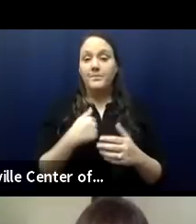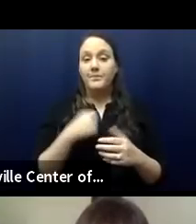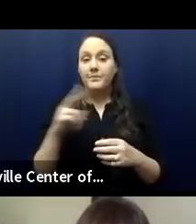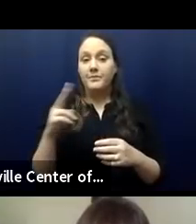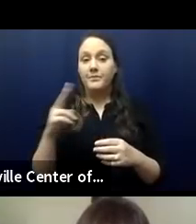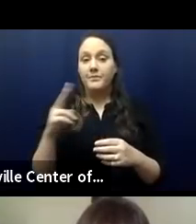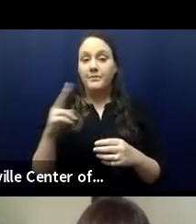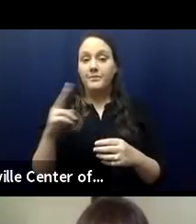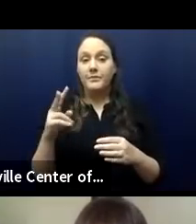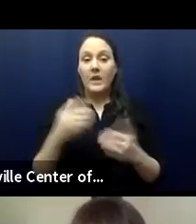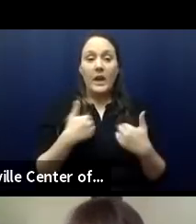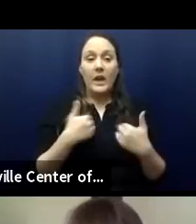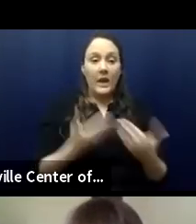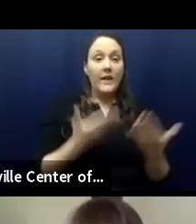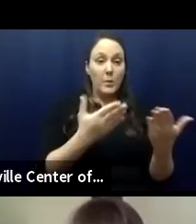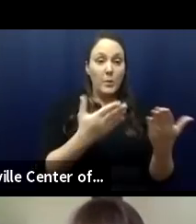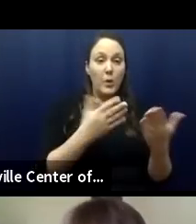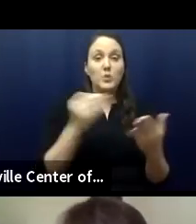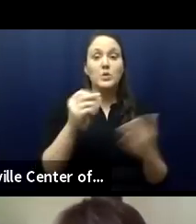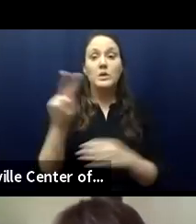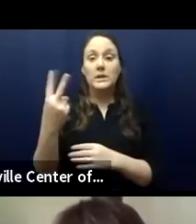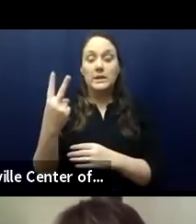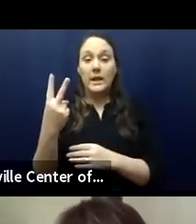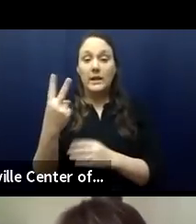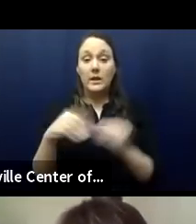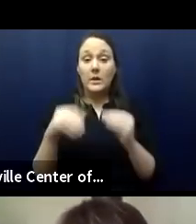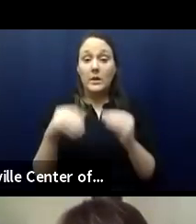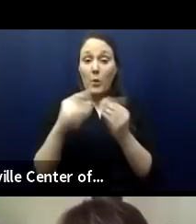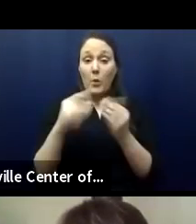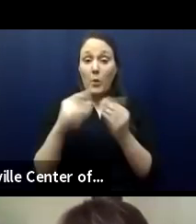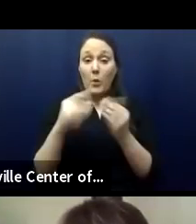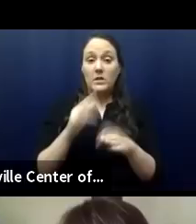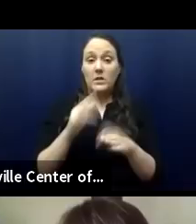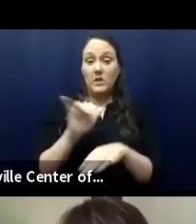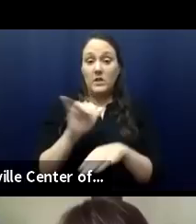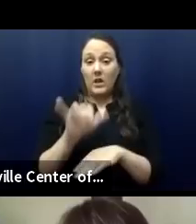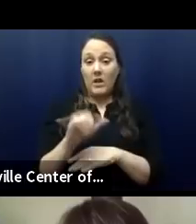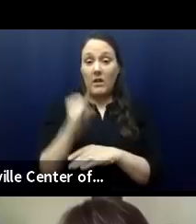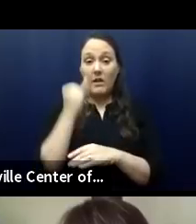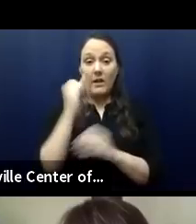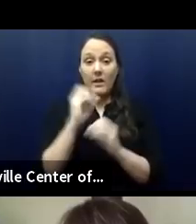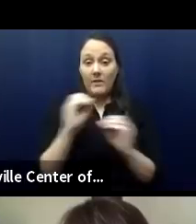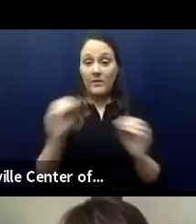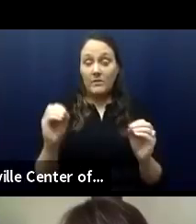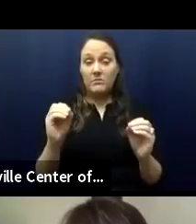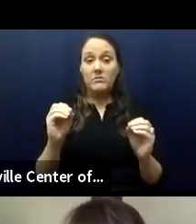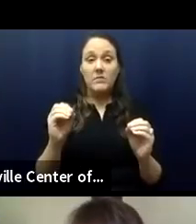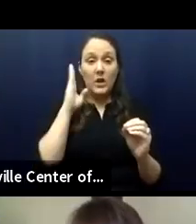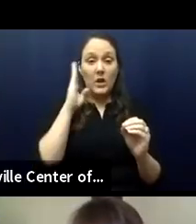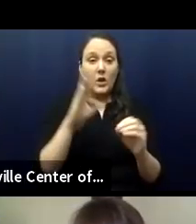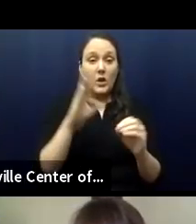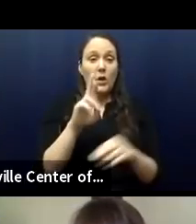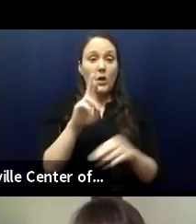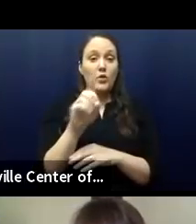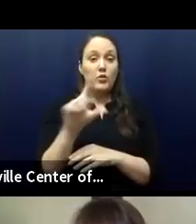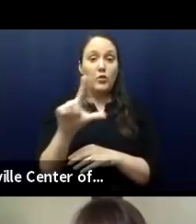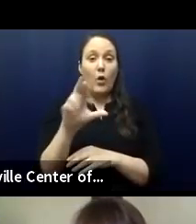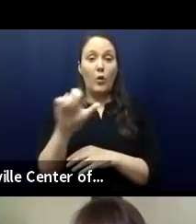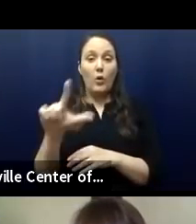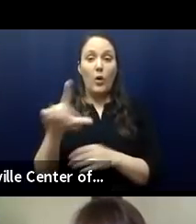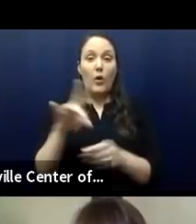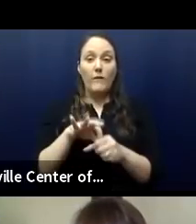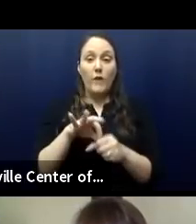have a motion and a second. Any further discussion on that? If not, Narda, if you'll take a roll call vote for that, please.